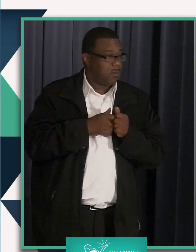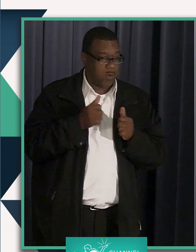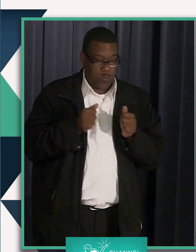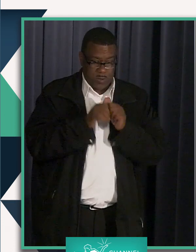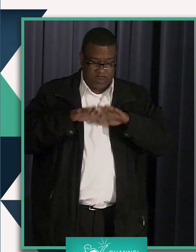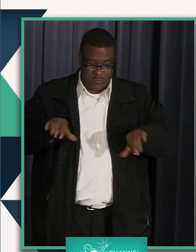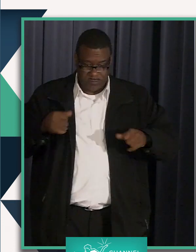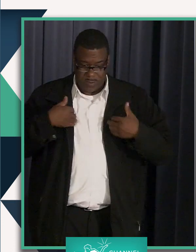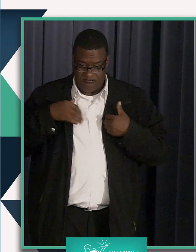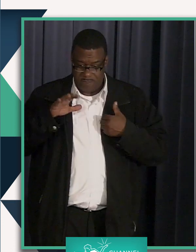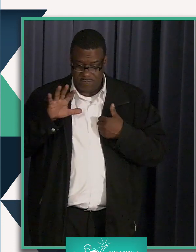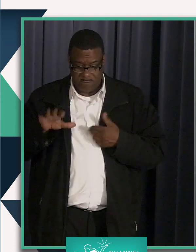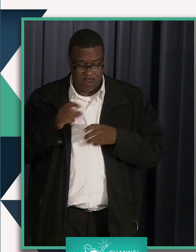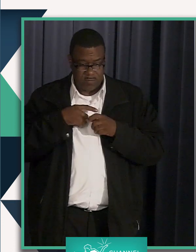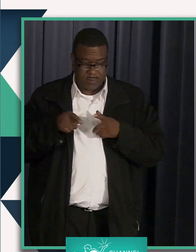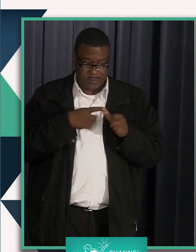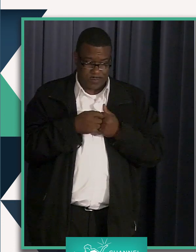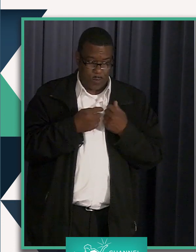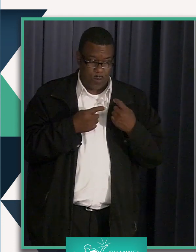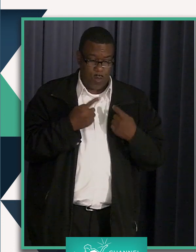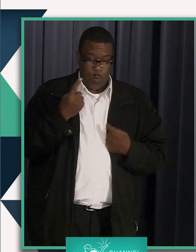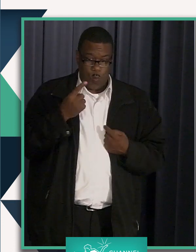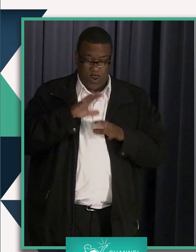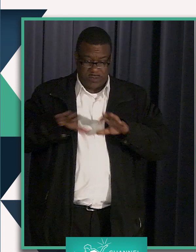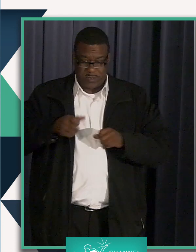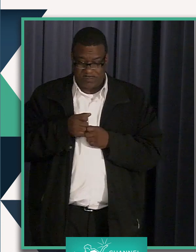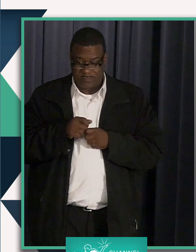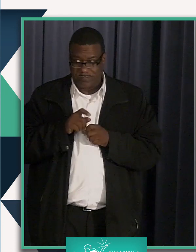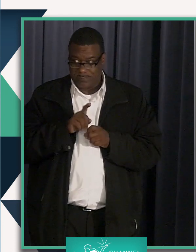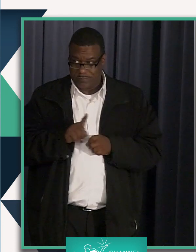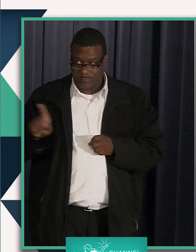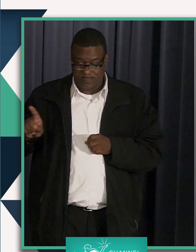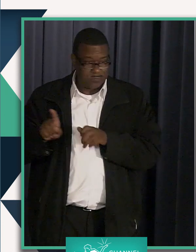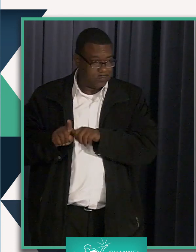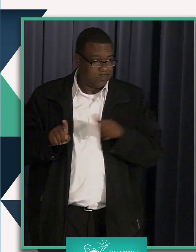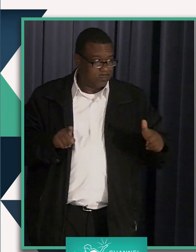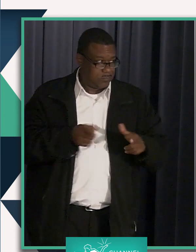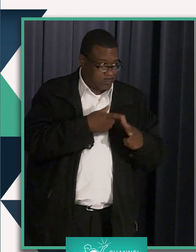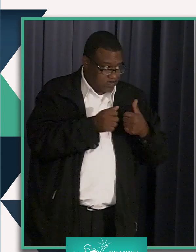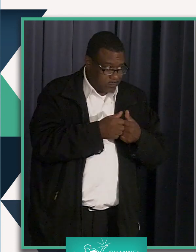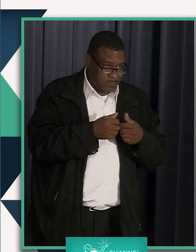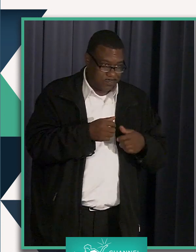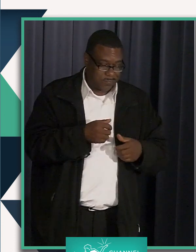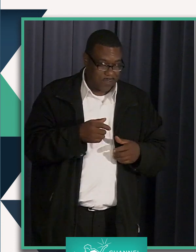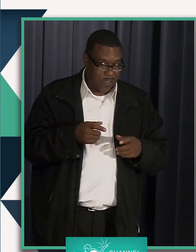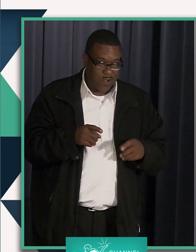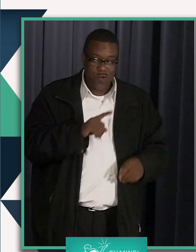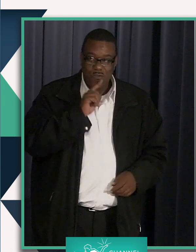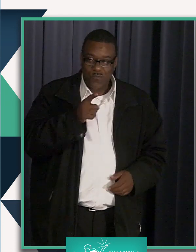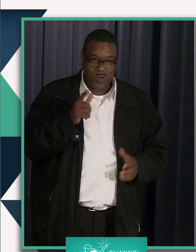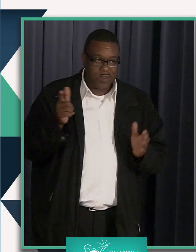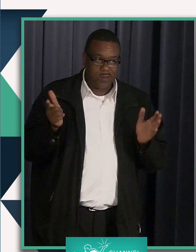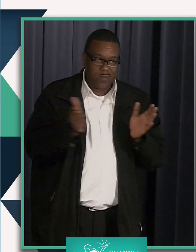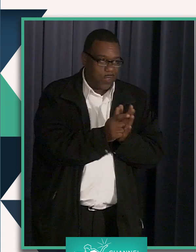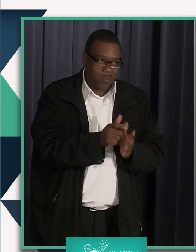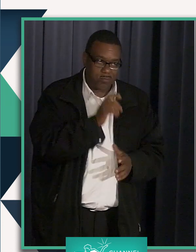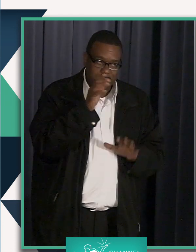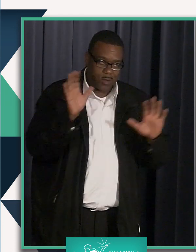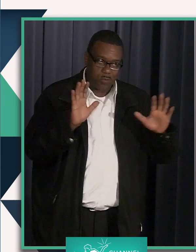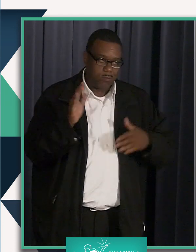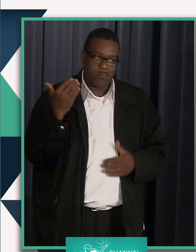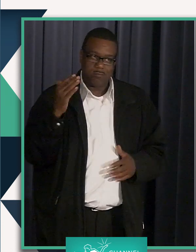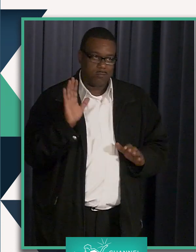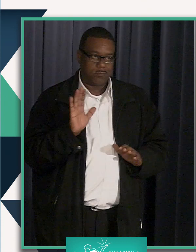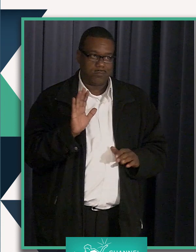2 over to this person, and maybe I can get a cut of that. First off, that's illegal. Don't do that. And